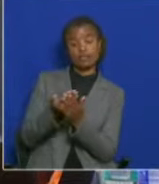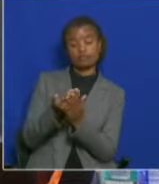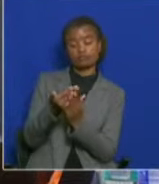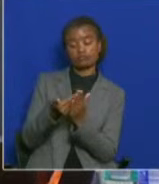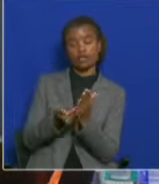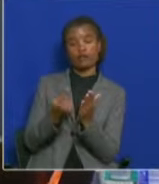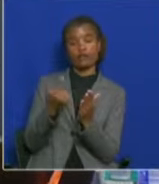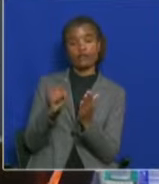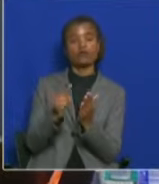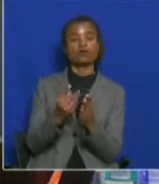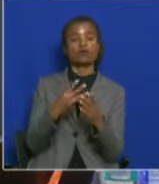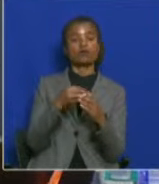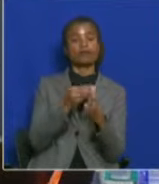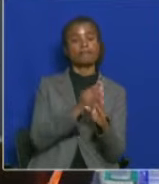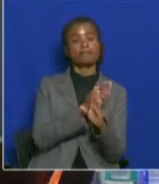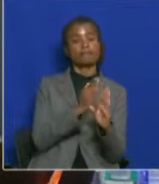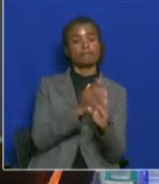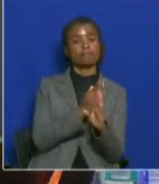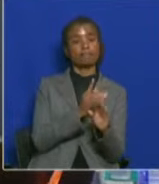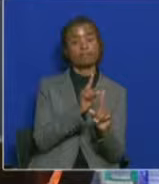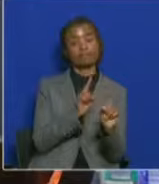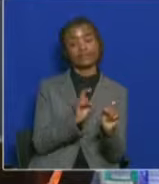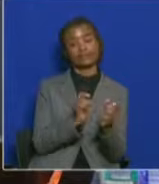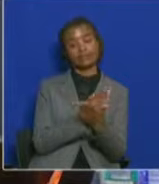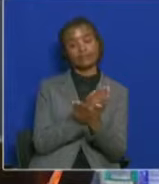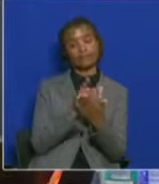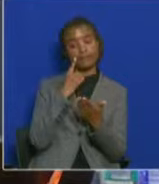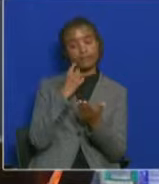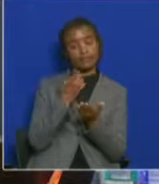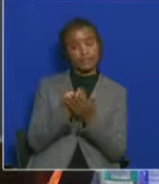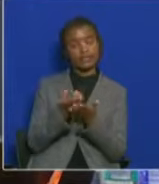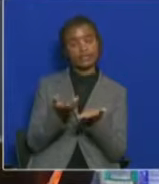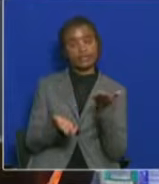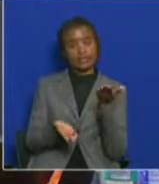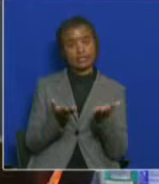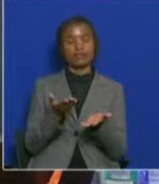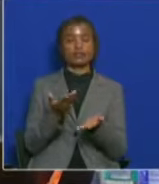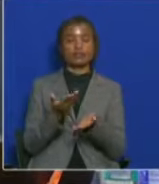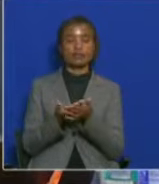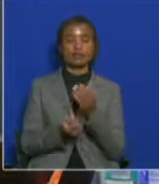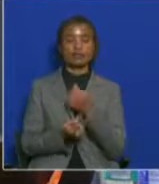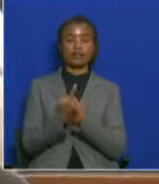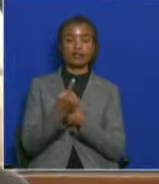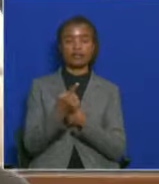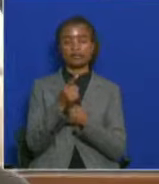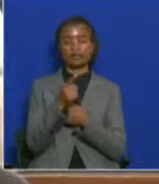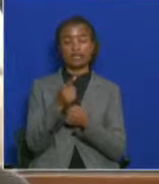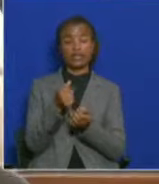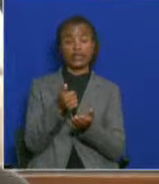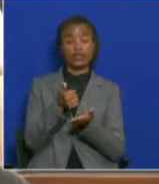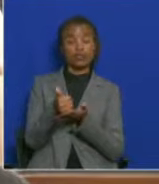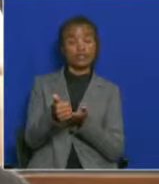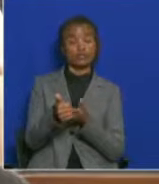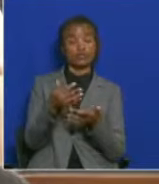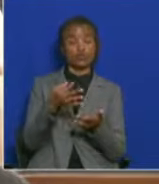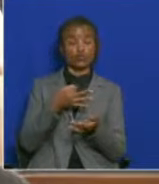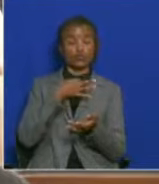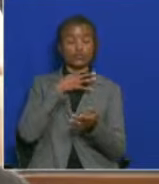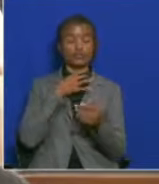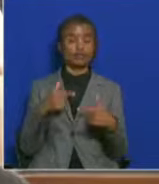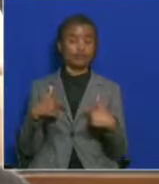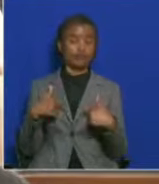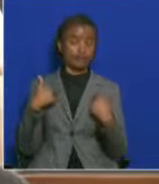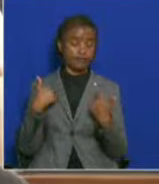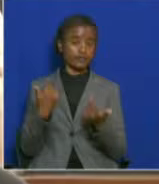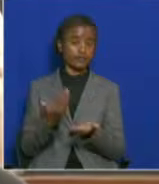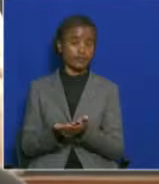the evidence will pose risks, and substantial threat is what he said to lives. We